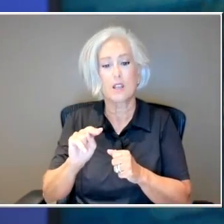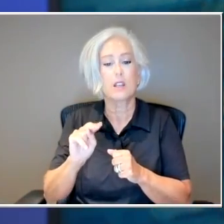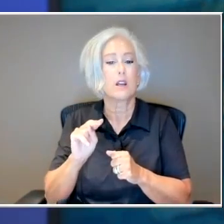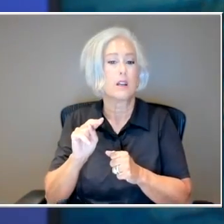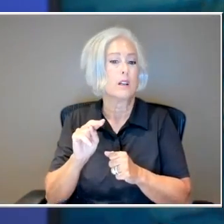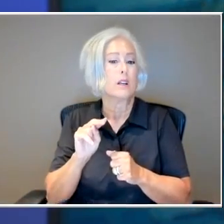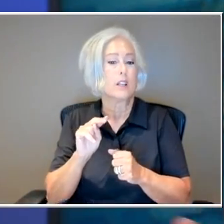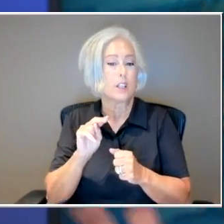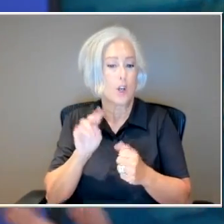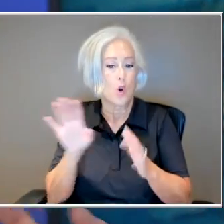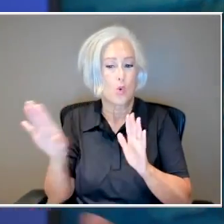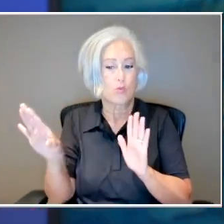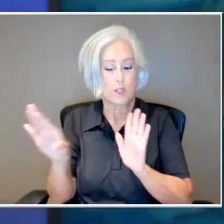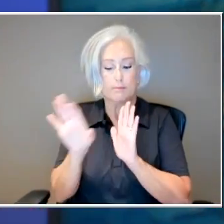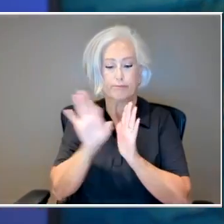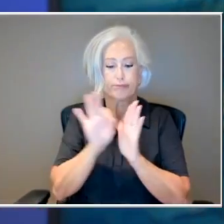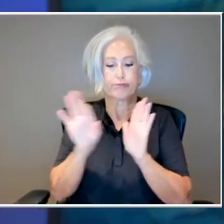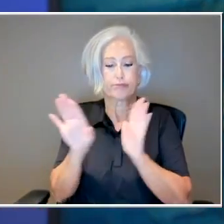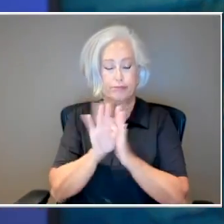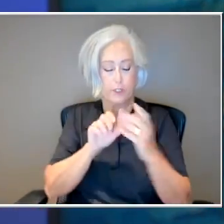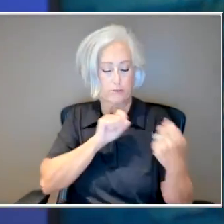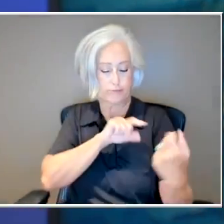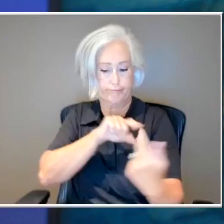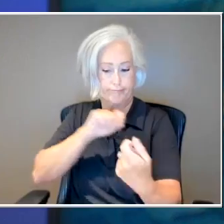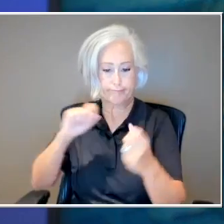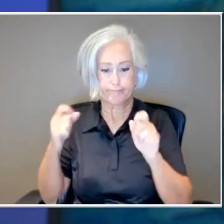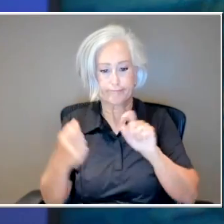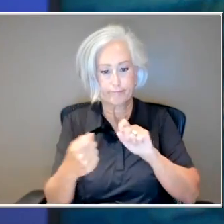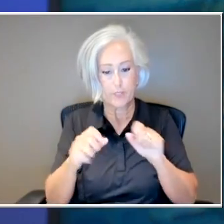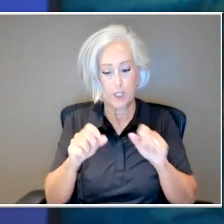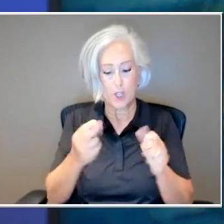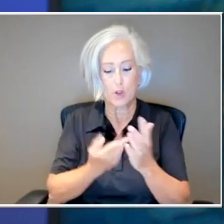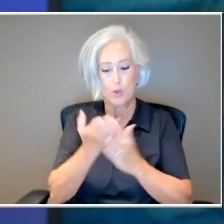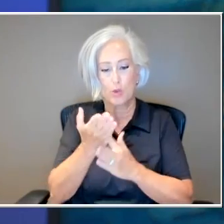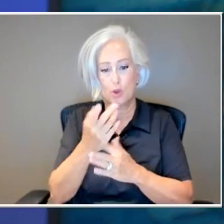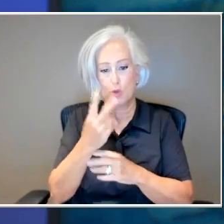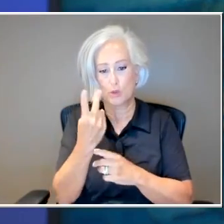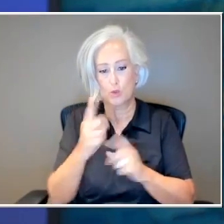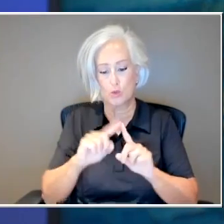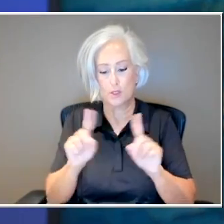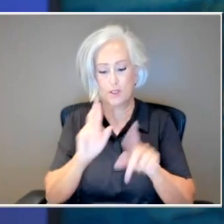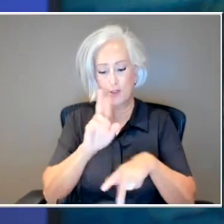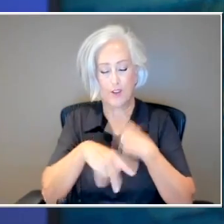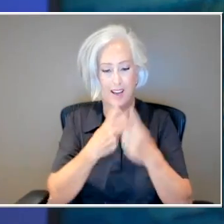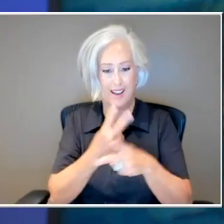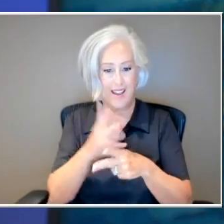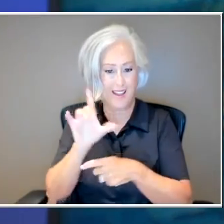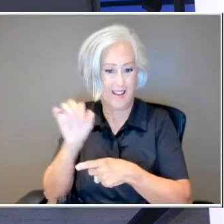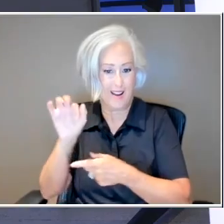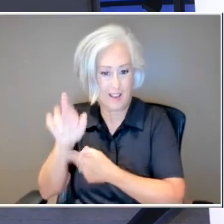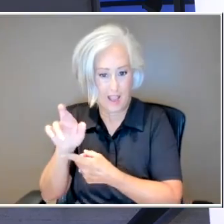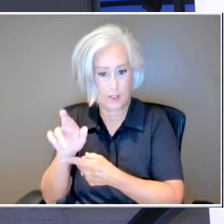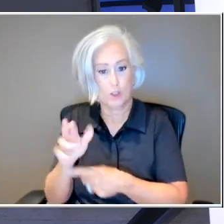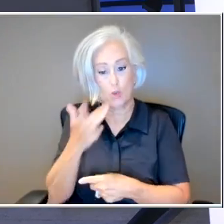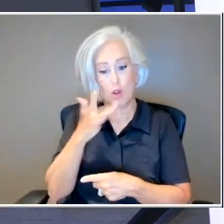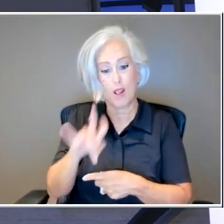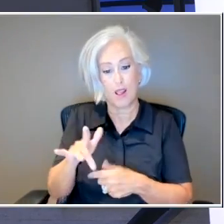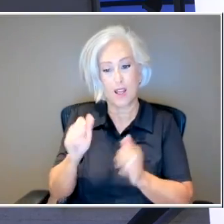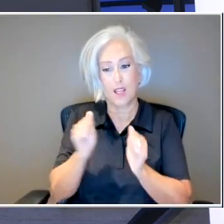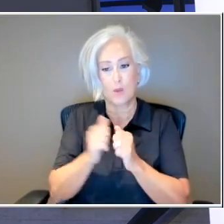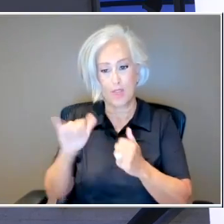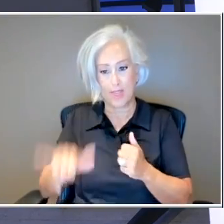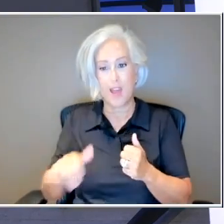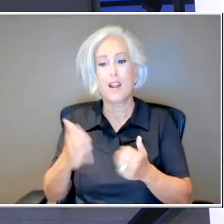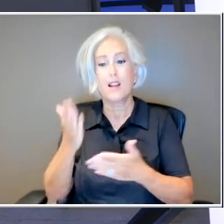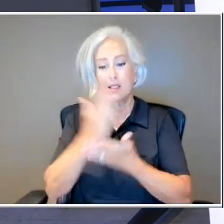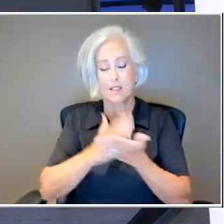different ways for the 2 different cancers. So we're also lucky in that way. Yeah. So this is